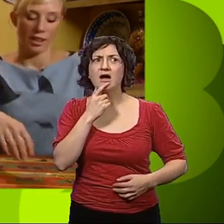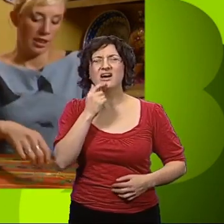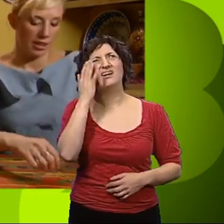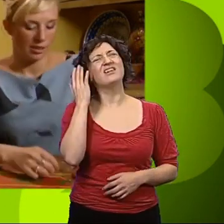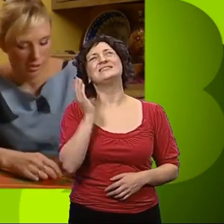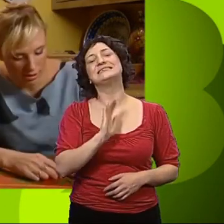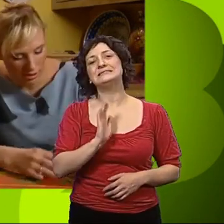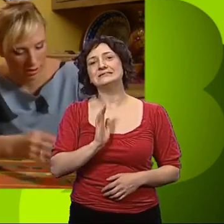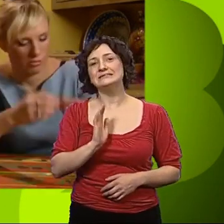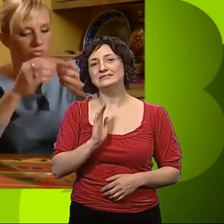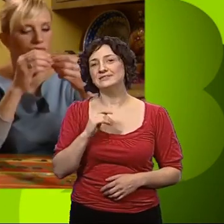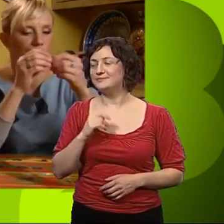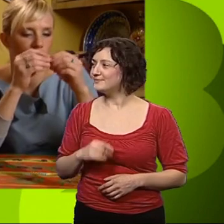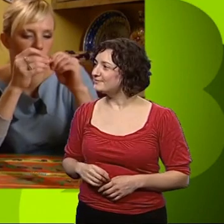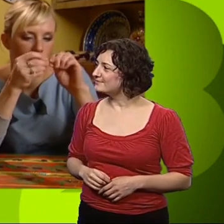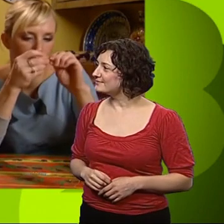No, sorry.